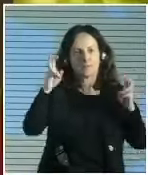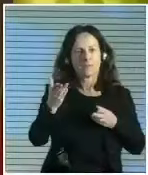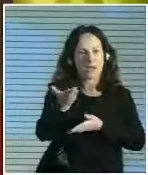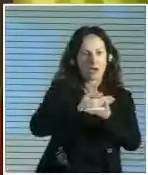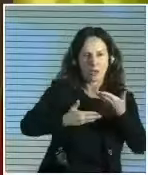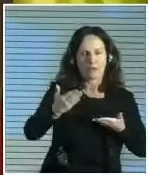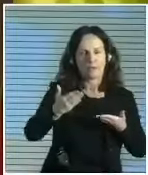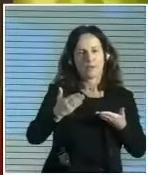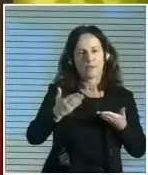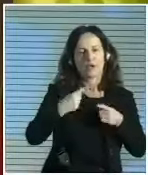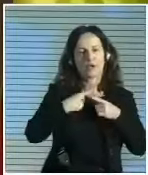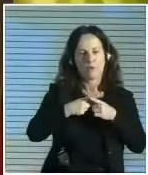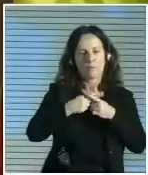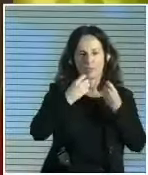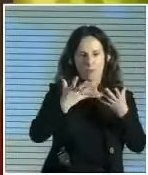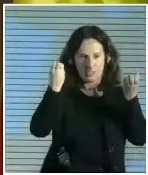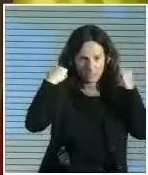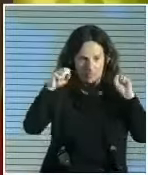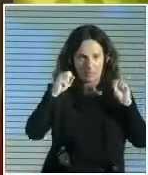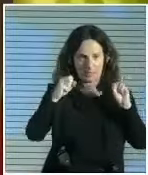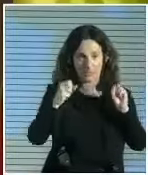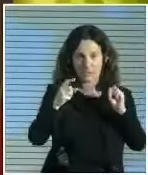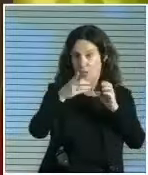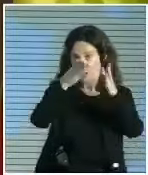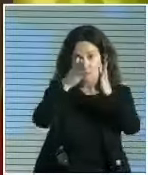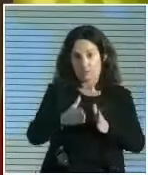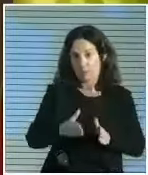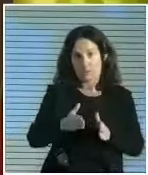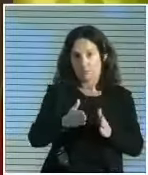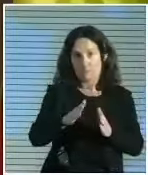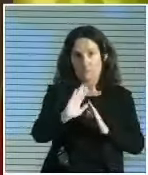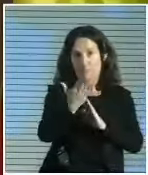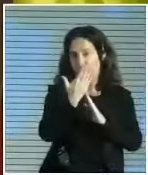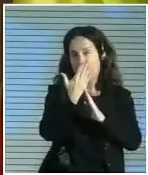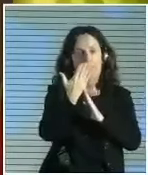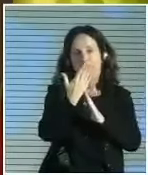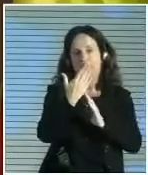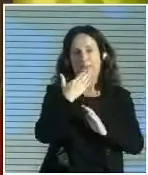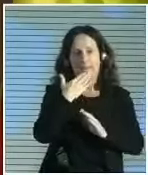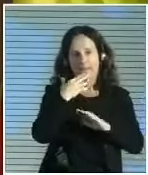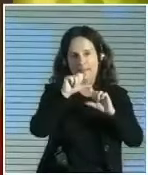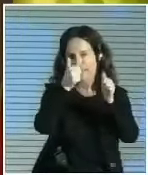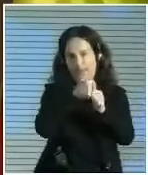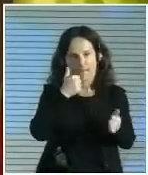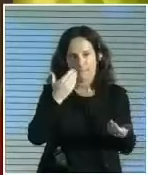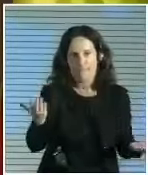the network as a whole, with the different thematics, programs, have collaborated on a topic to accelerate